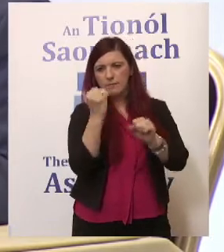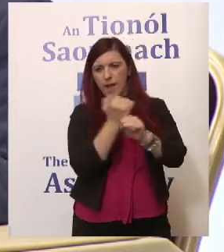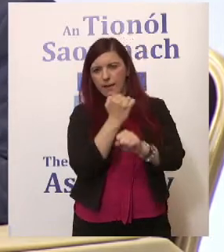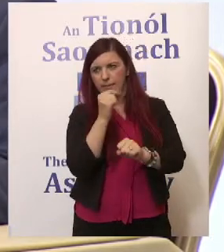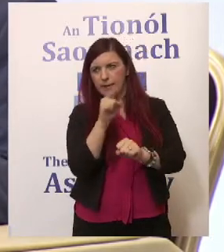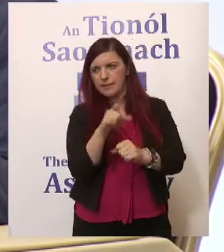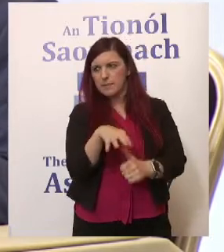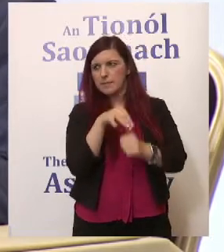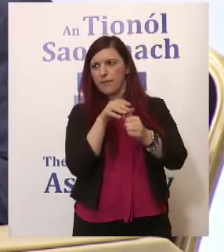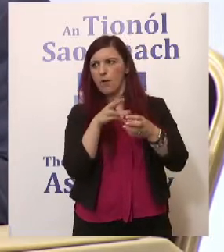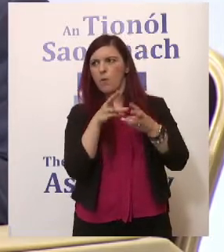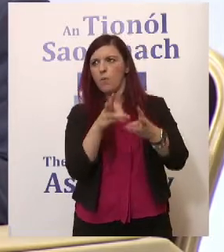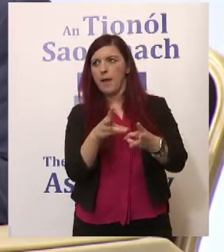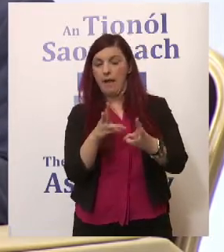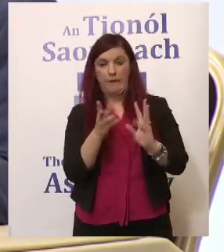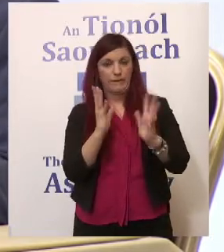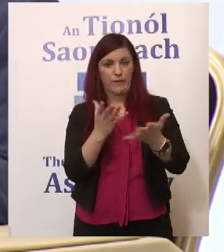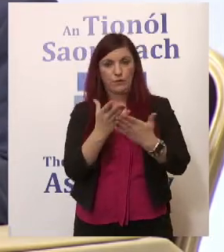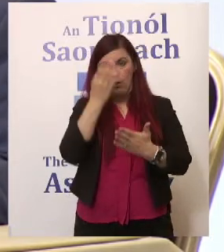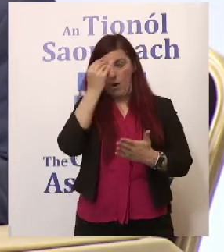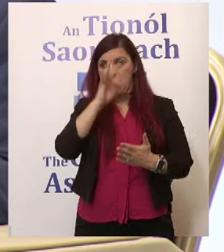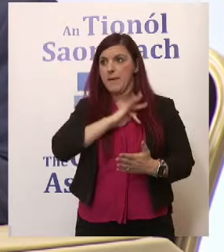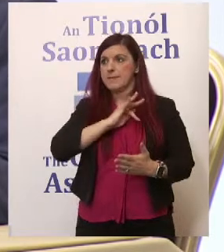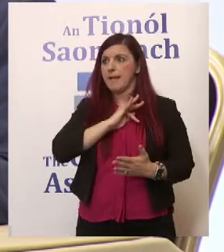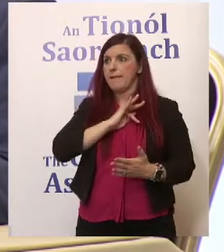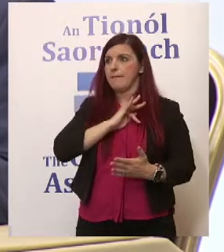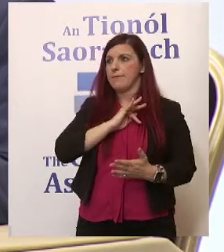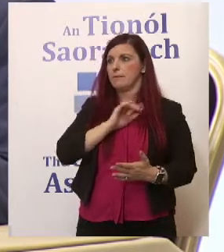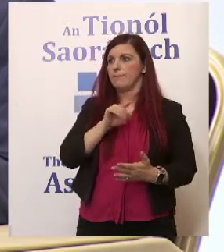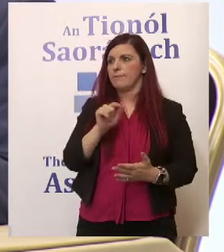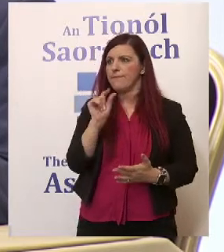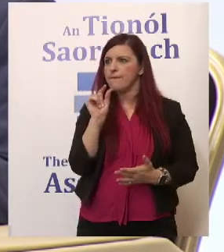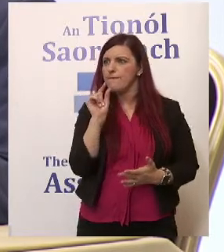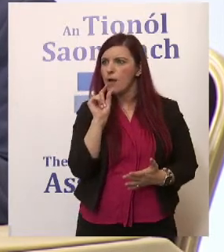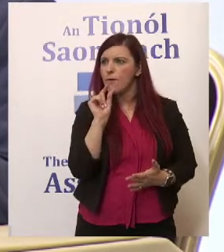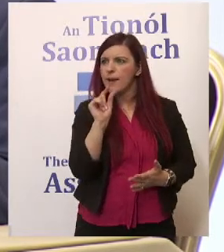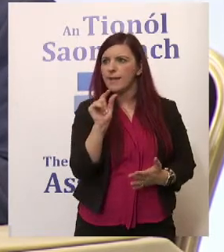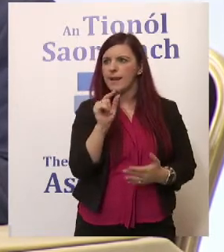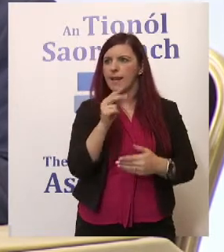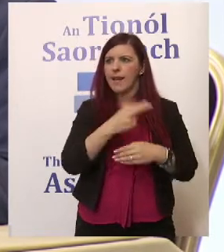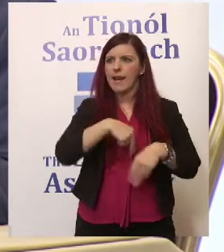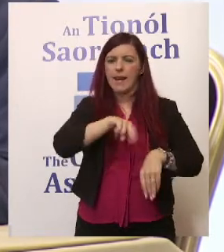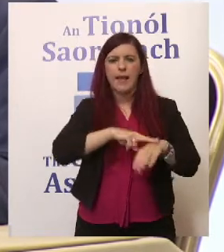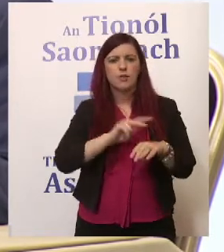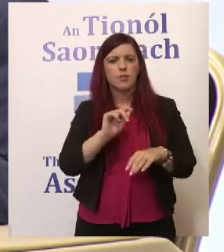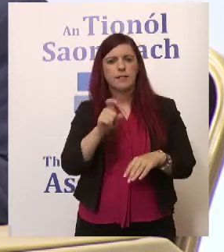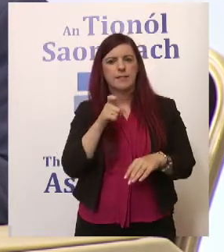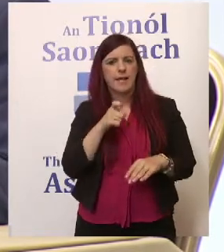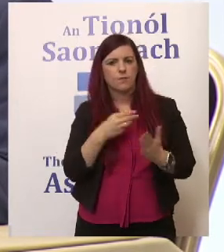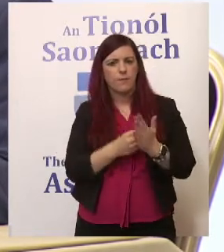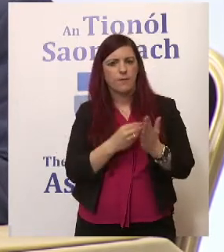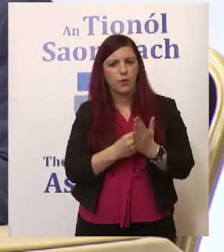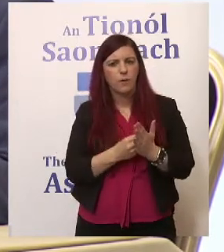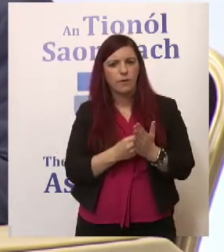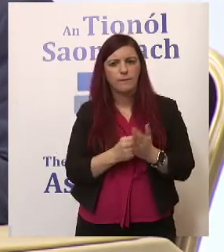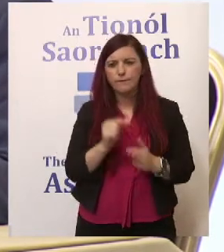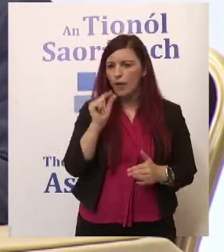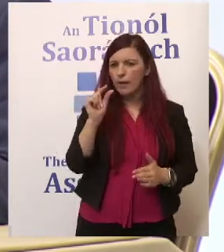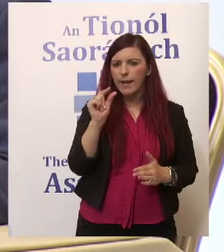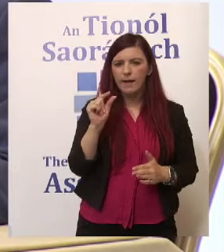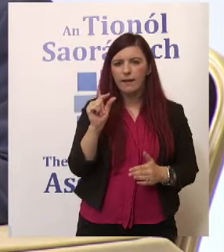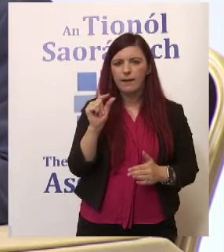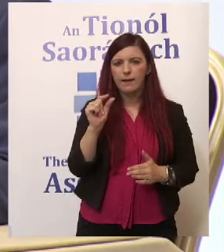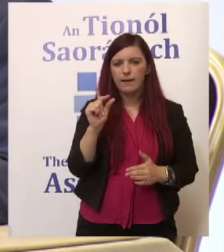particular way, I observe that very little national tax revenue, any of it, is earmarked in